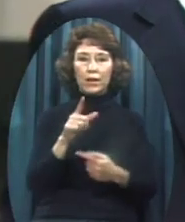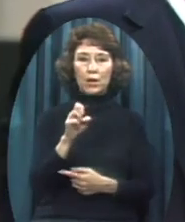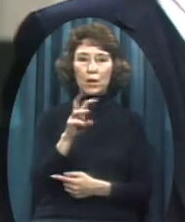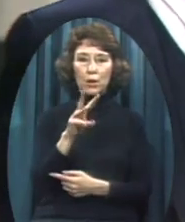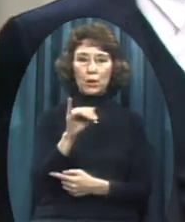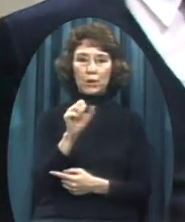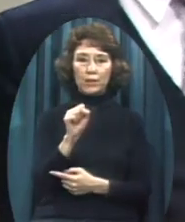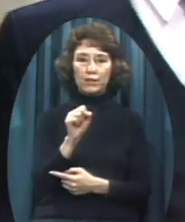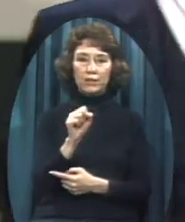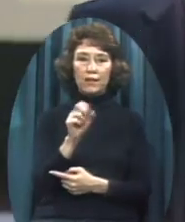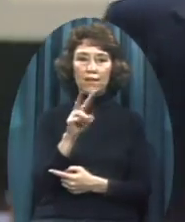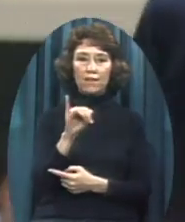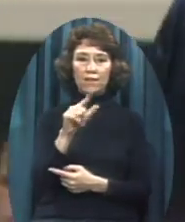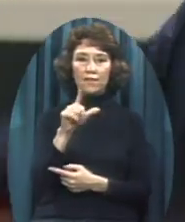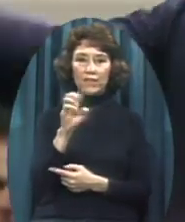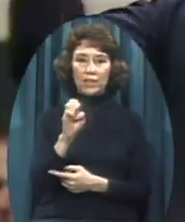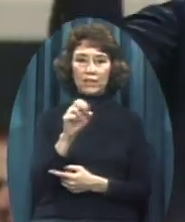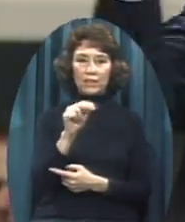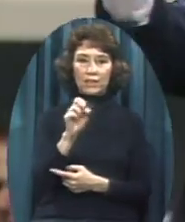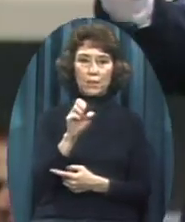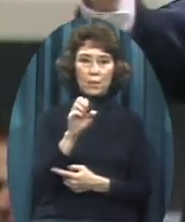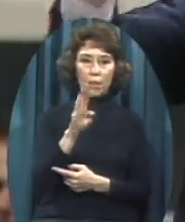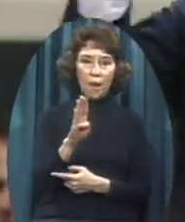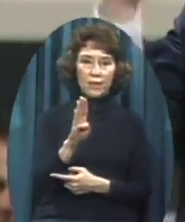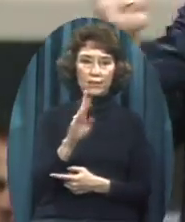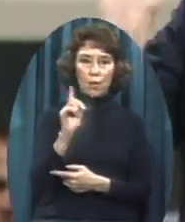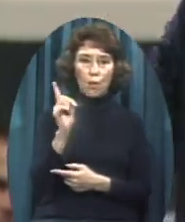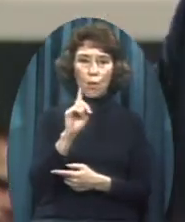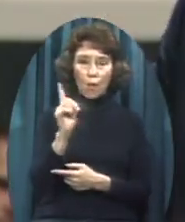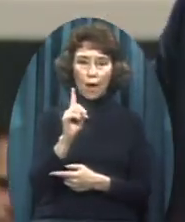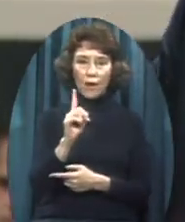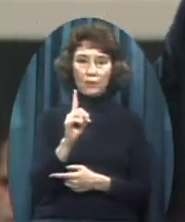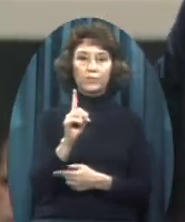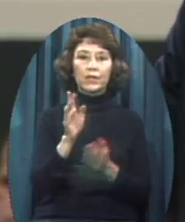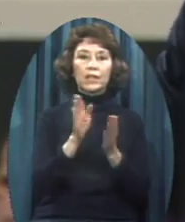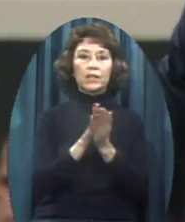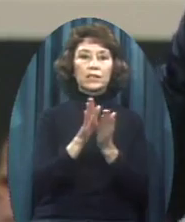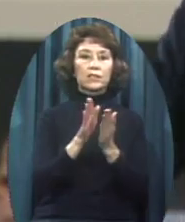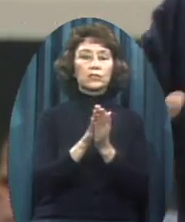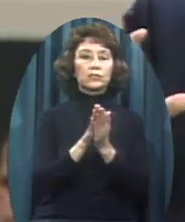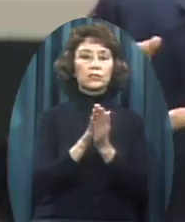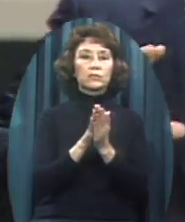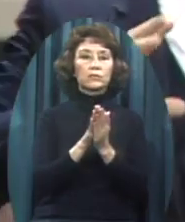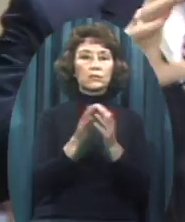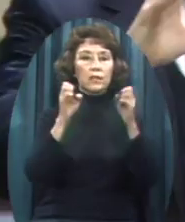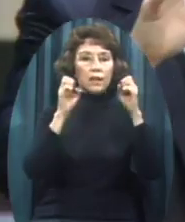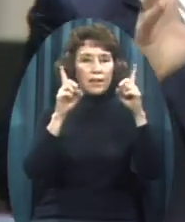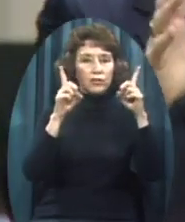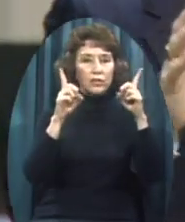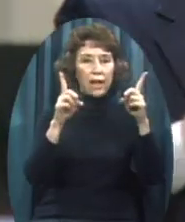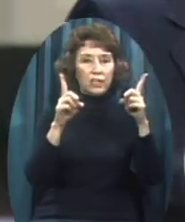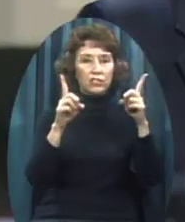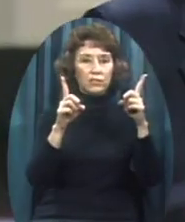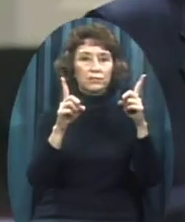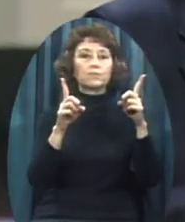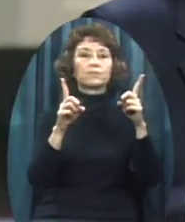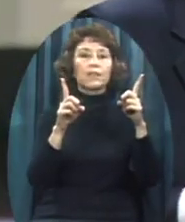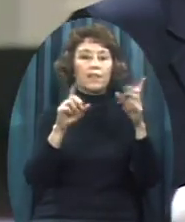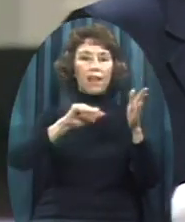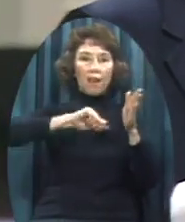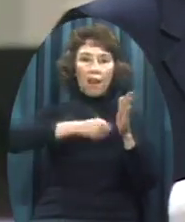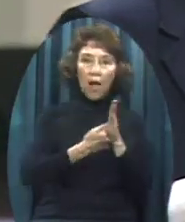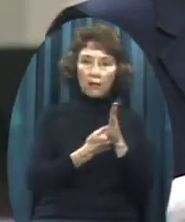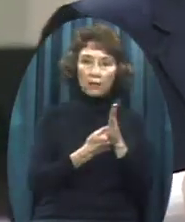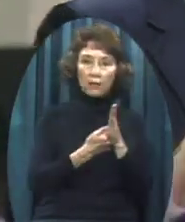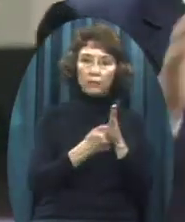Nebraska, where the State Department of Education had padlocked a little country church. Their crime, they had a little Christian school with 19 students